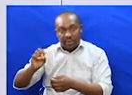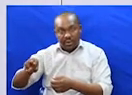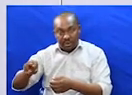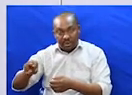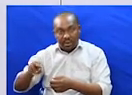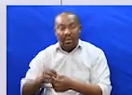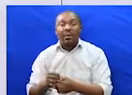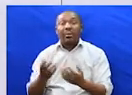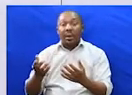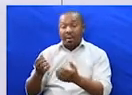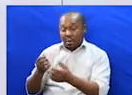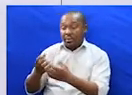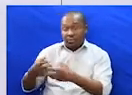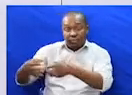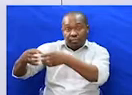material, genetic